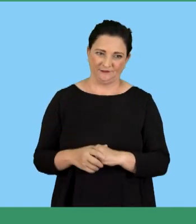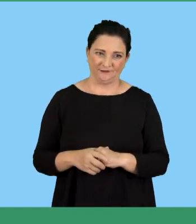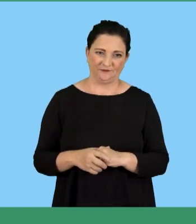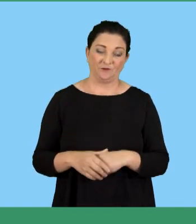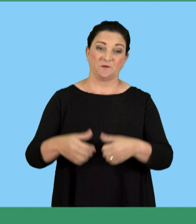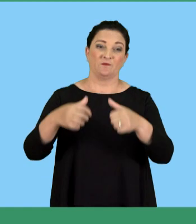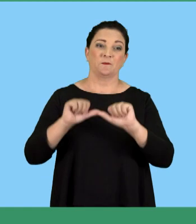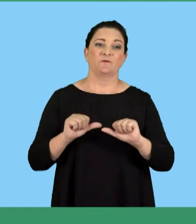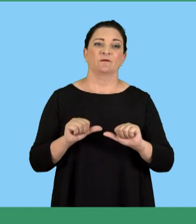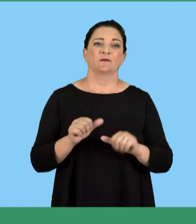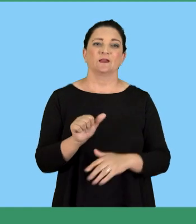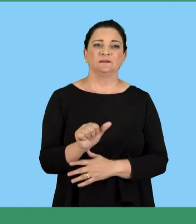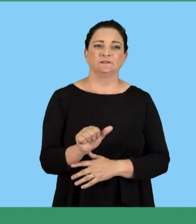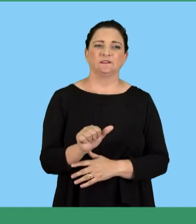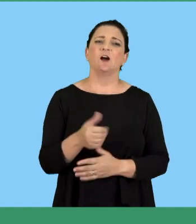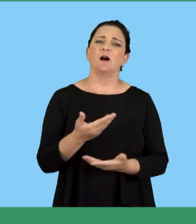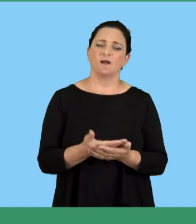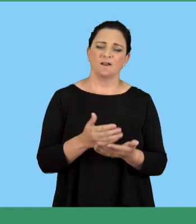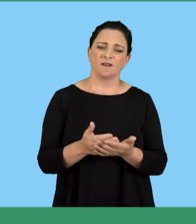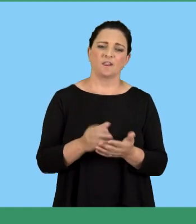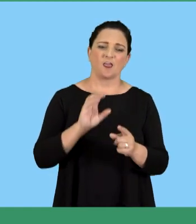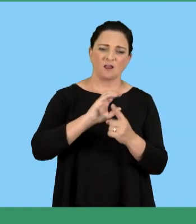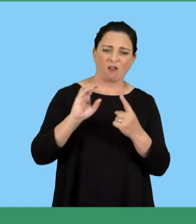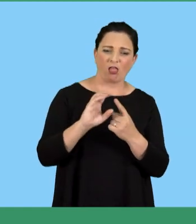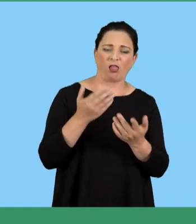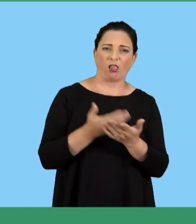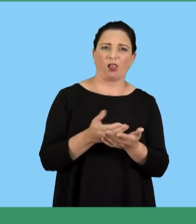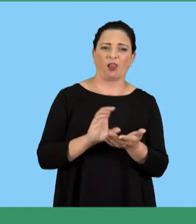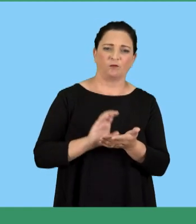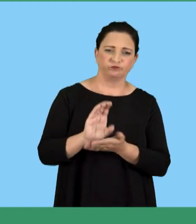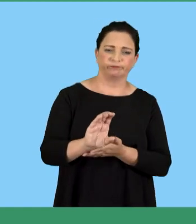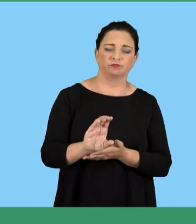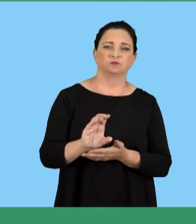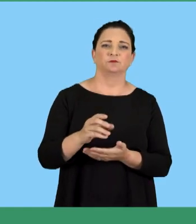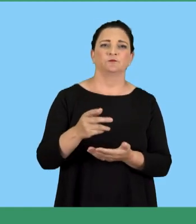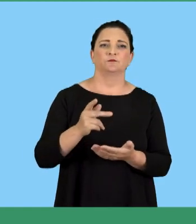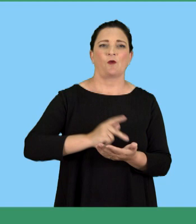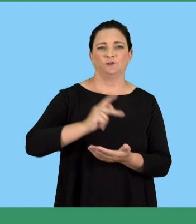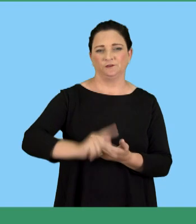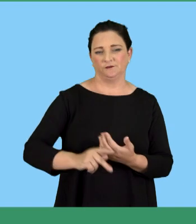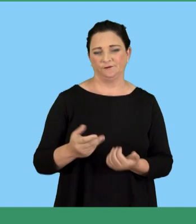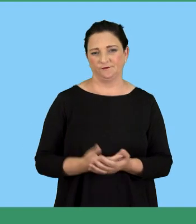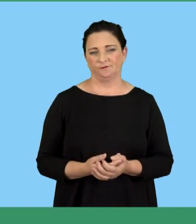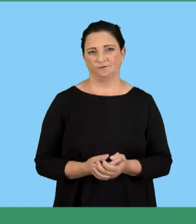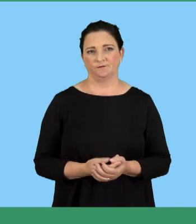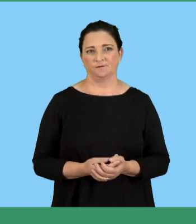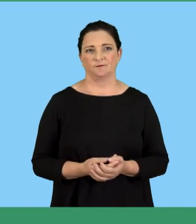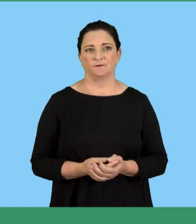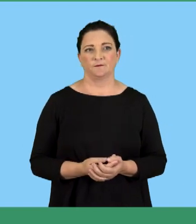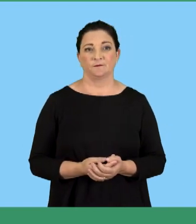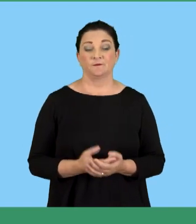and sponsoring art and culture programs. Now, we have another question, and